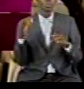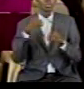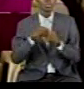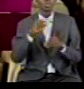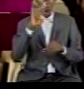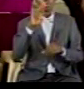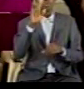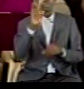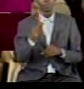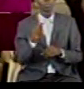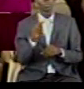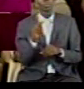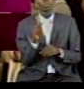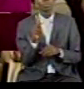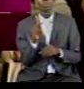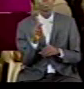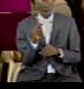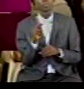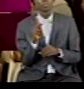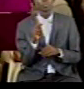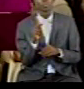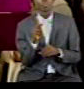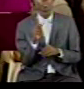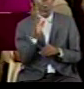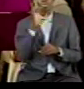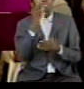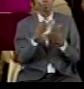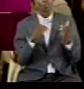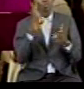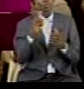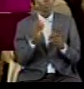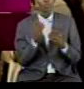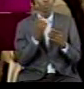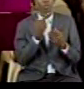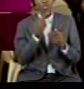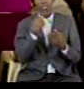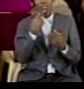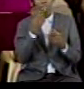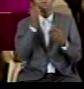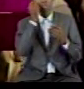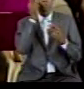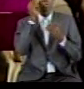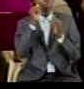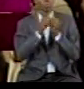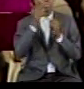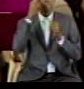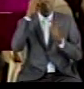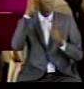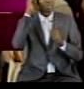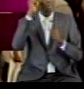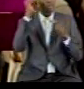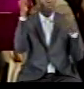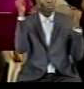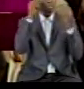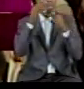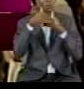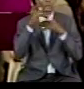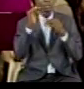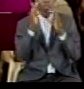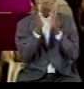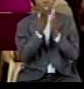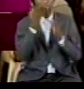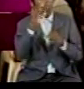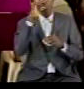Korohan wrote, I woke up with headache, but after the prayer of the man of